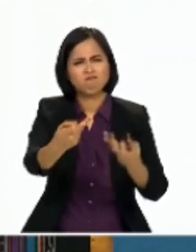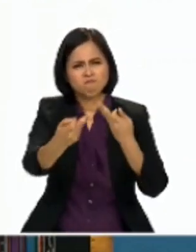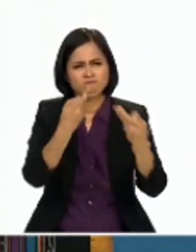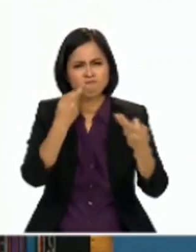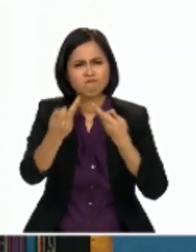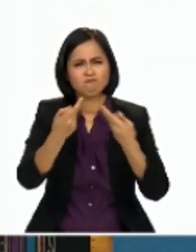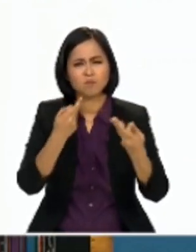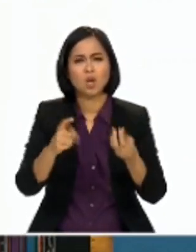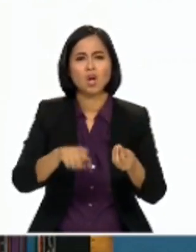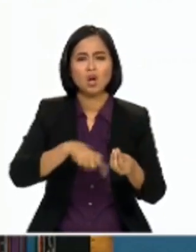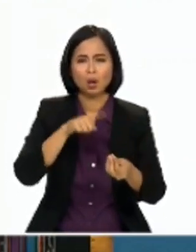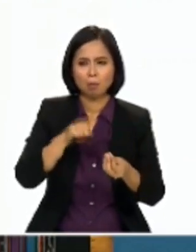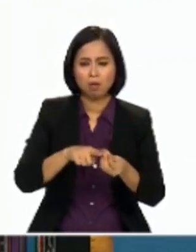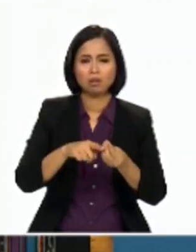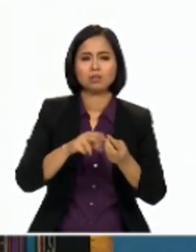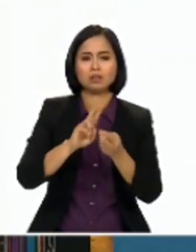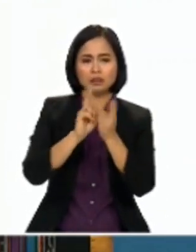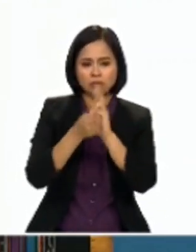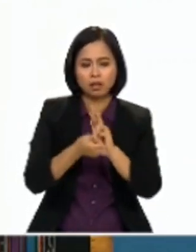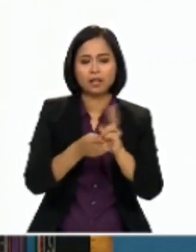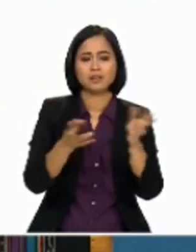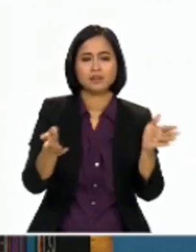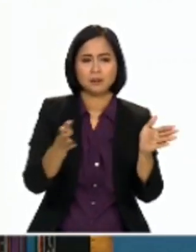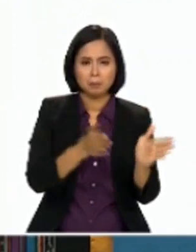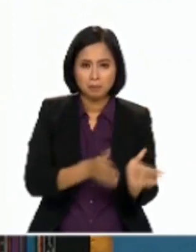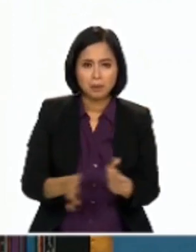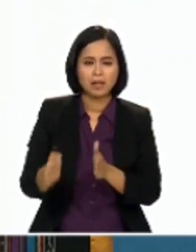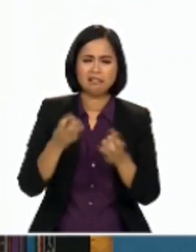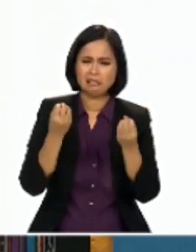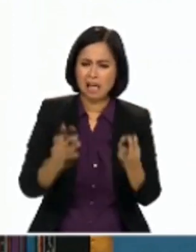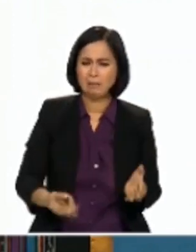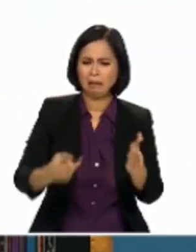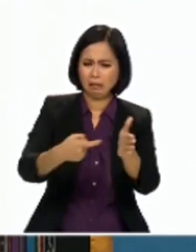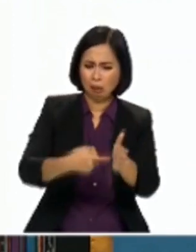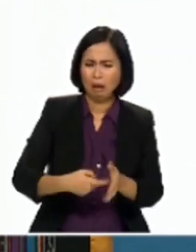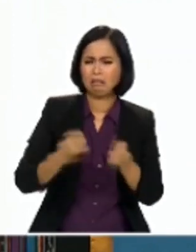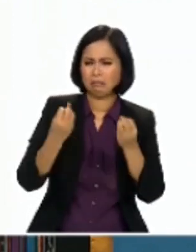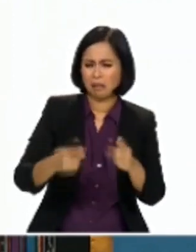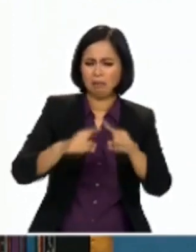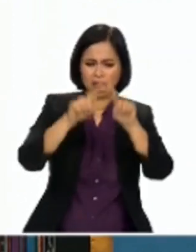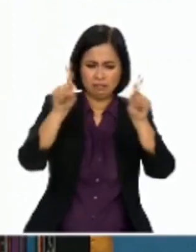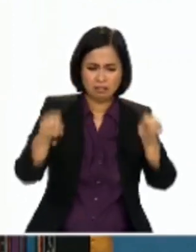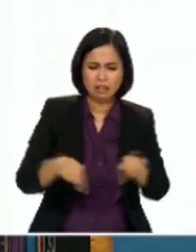the revised plan, and with so many requirements, clearances from